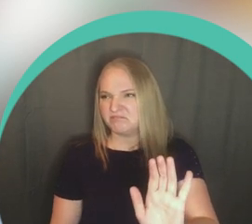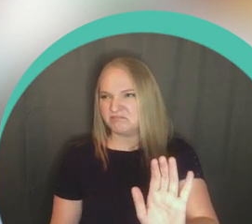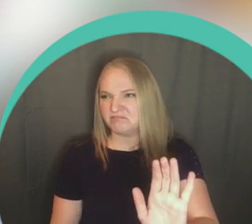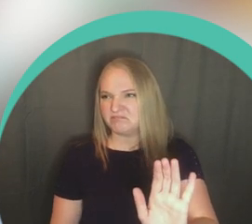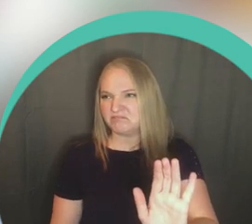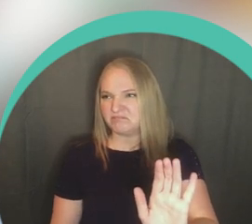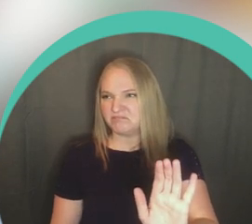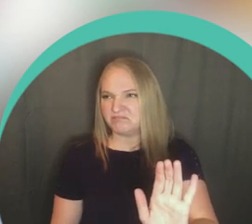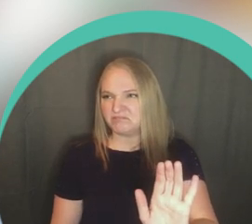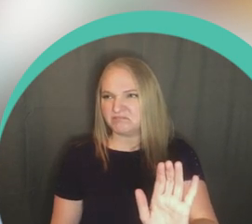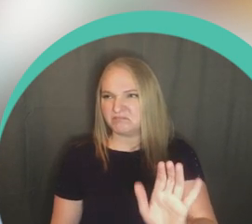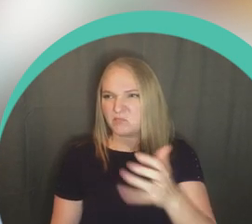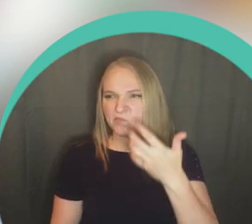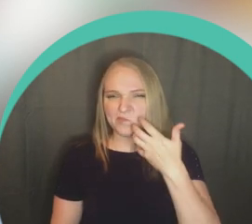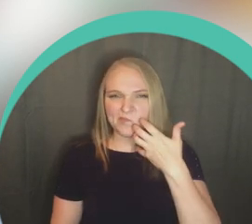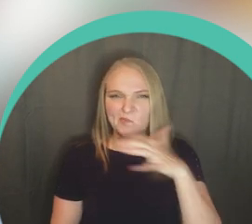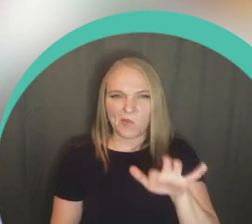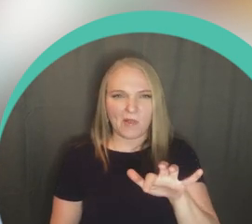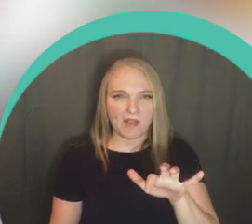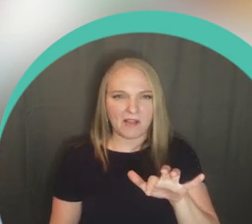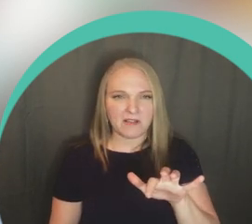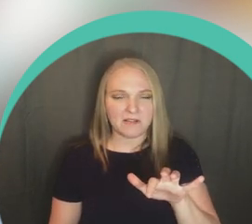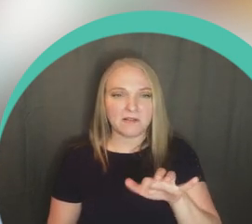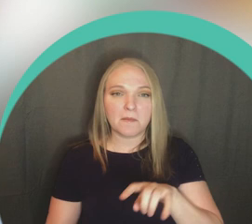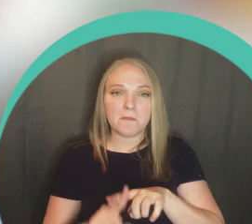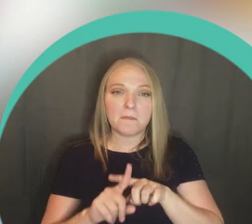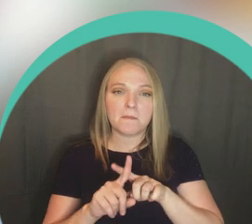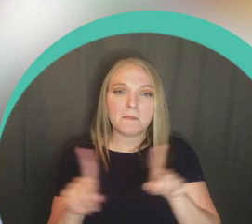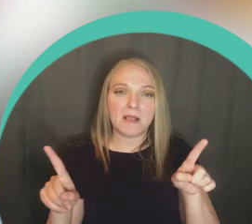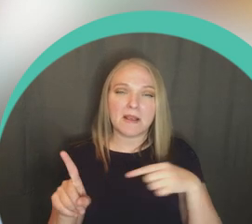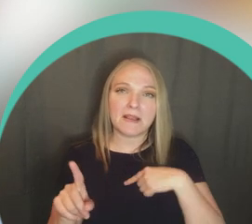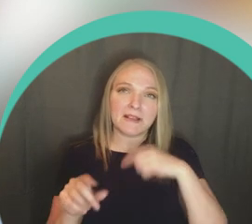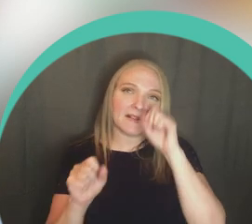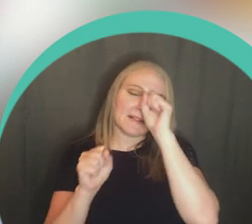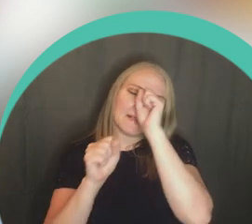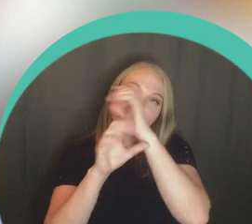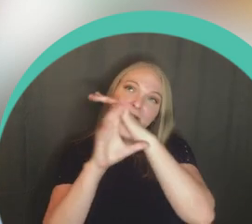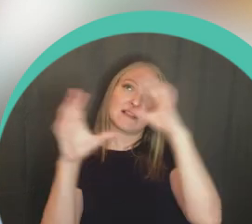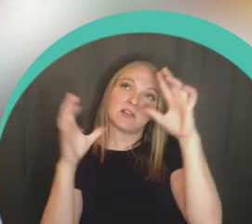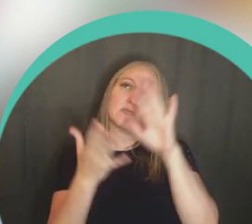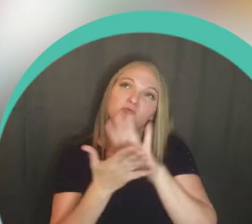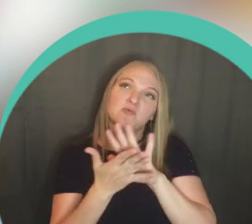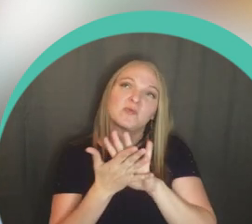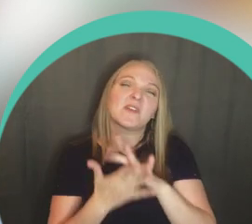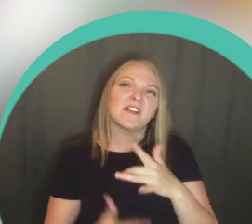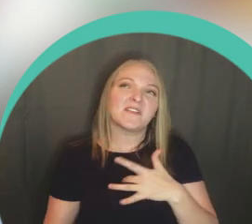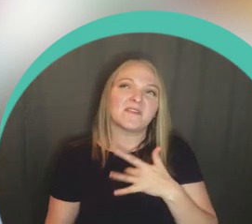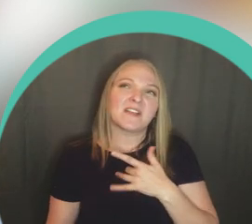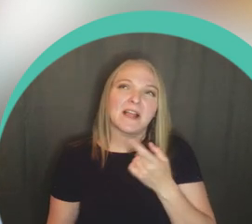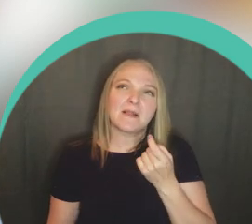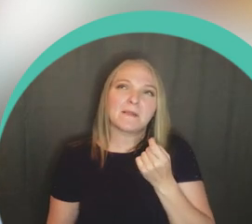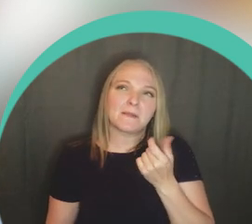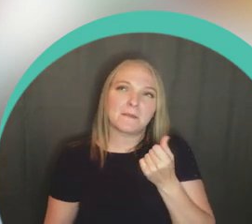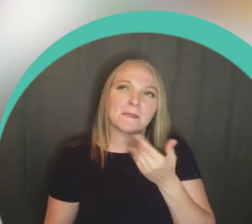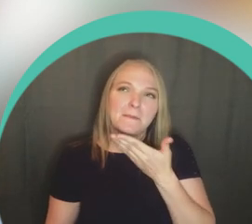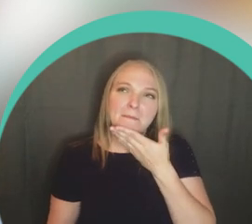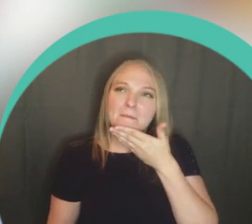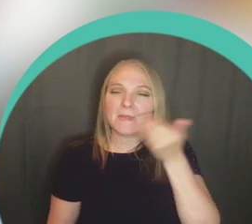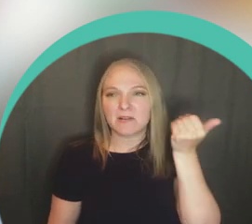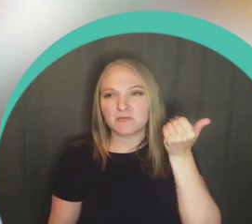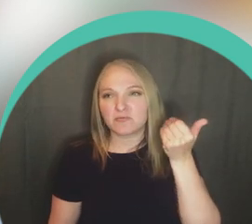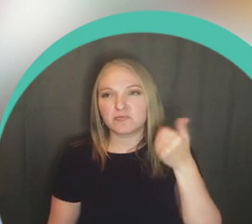I feel a little better when I think about my school. I can't wait to see my